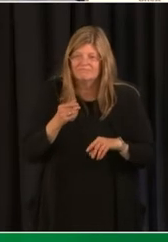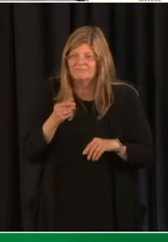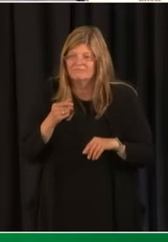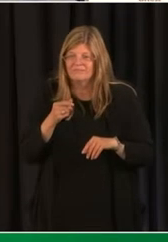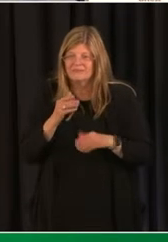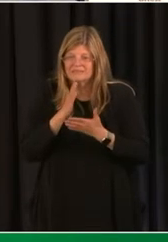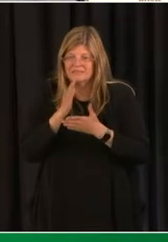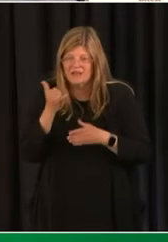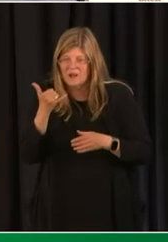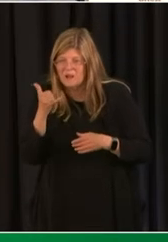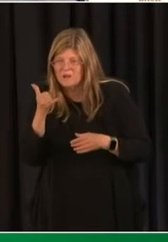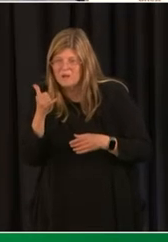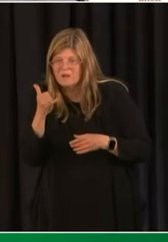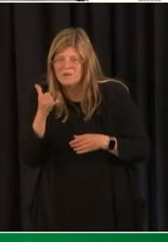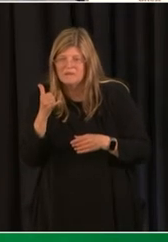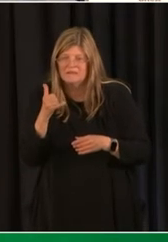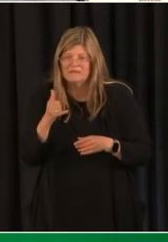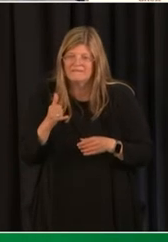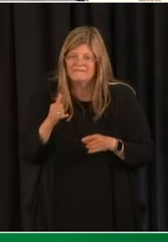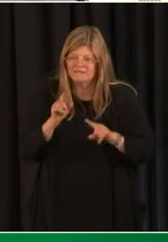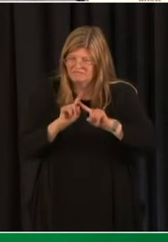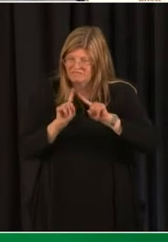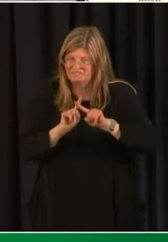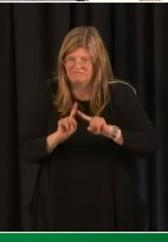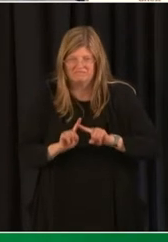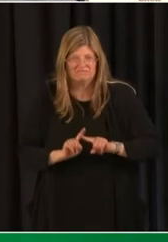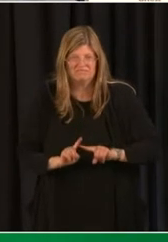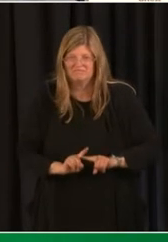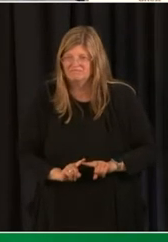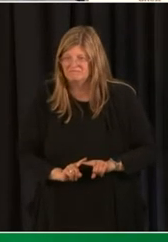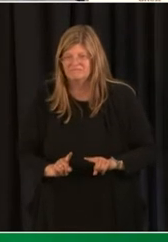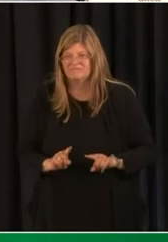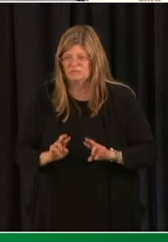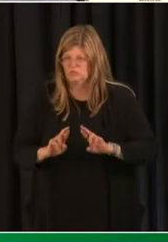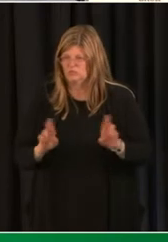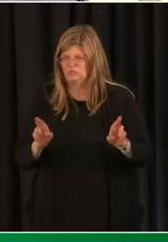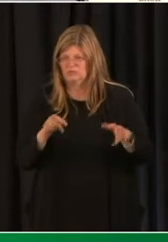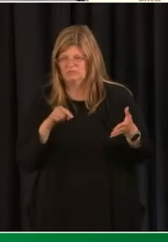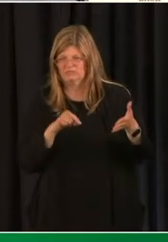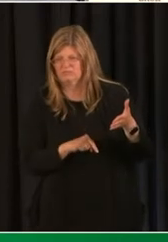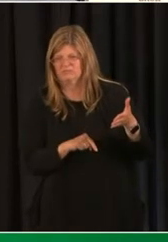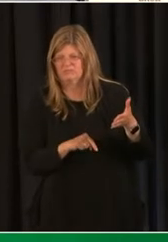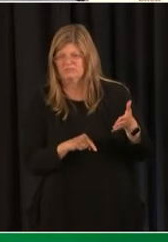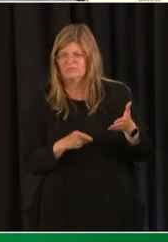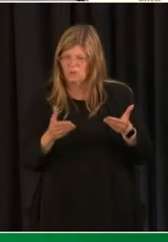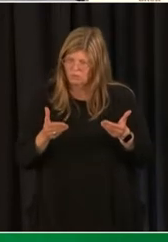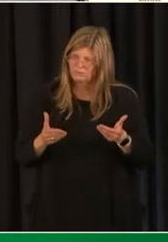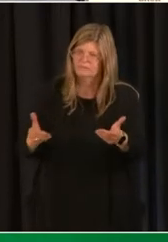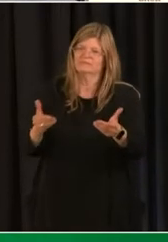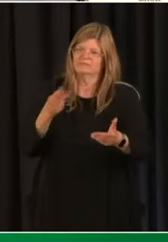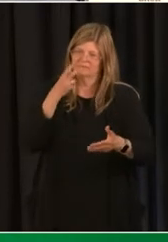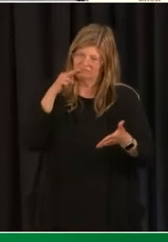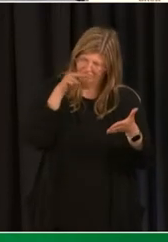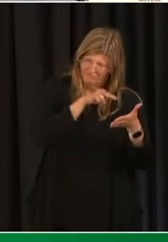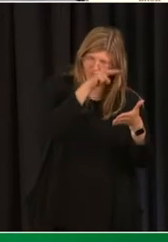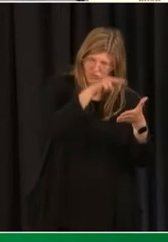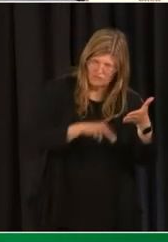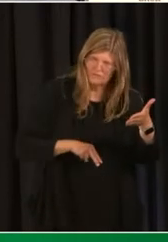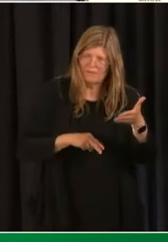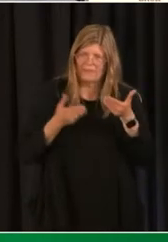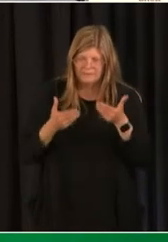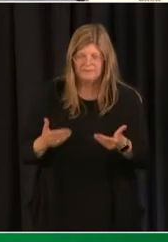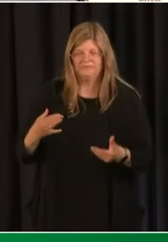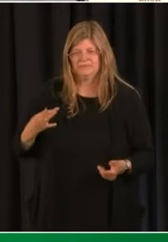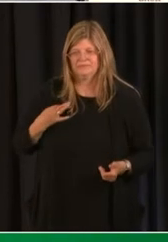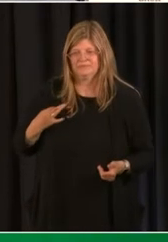will have some of those things in the website fixed very in the near term, but you can still go ahead and see the application and